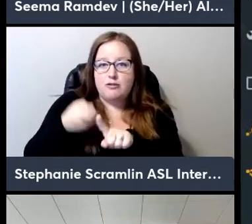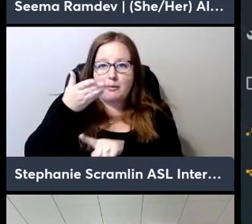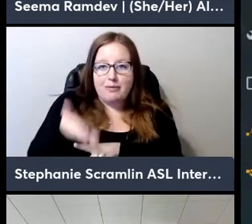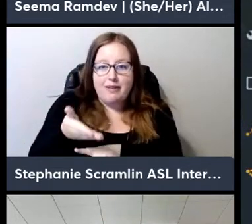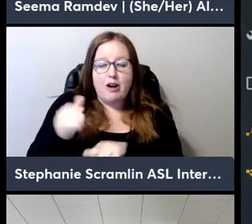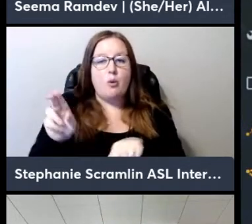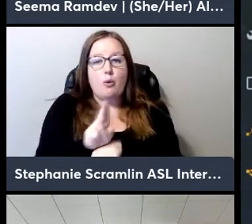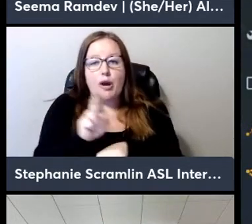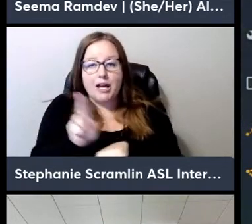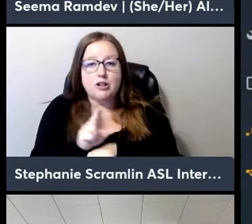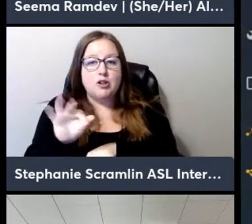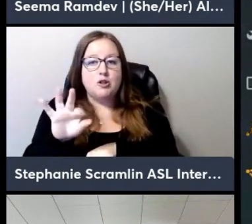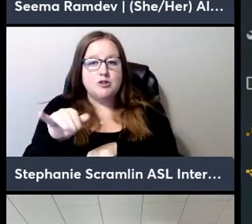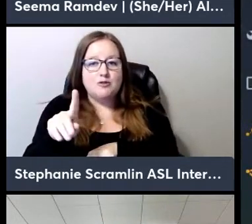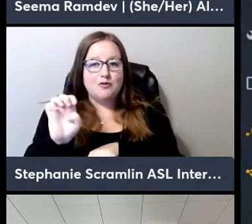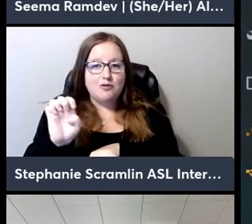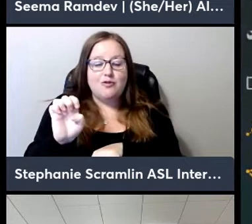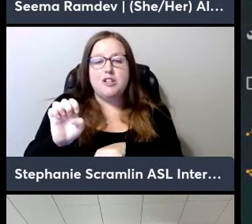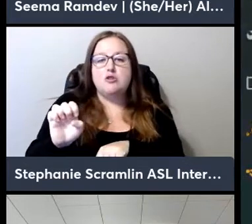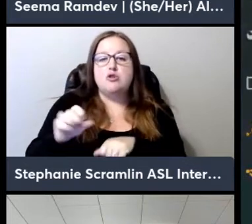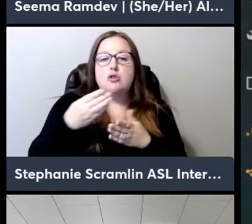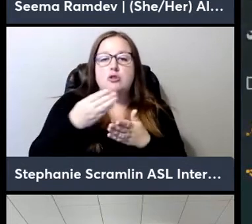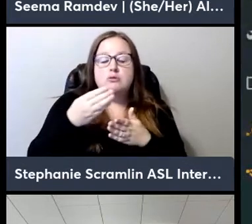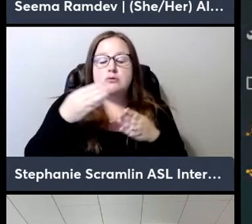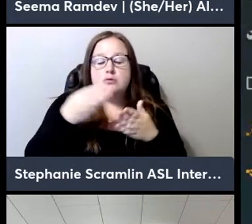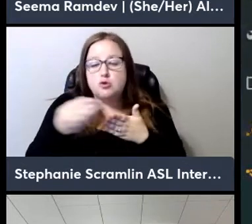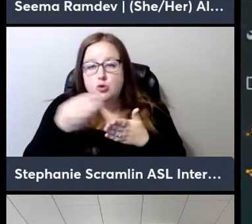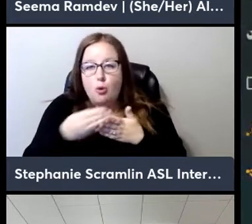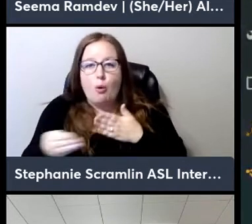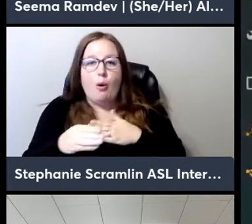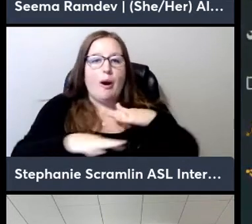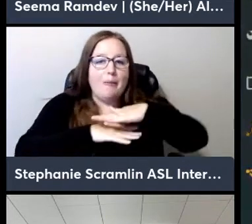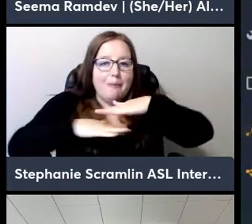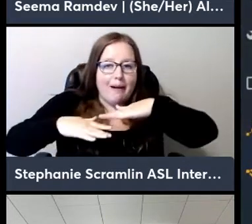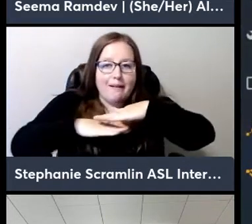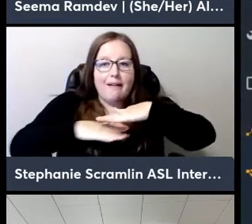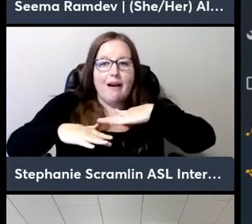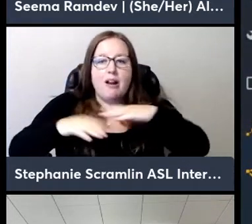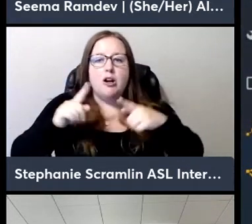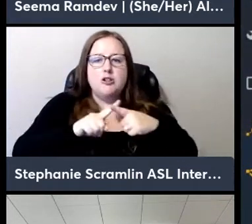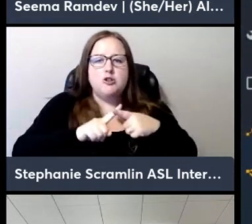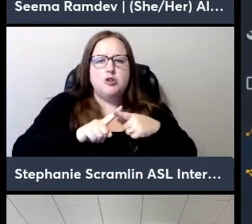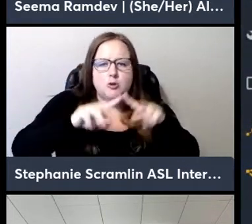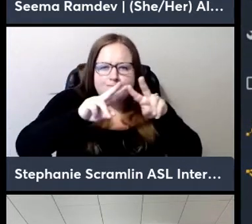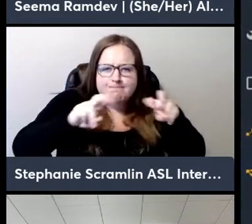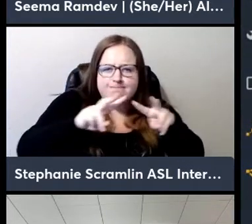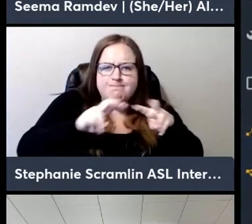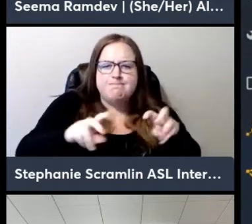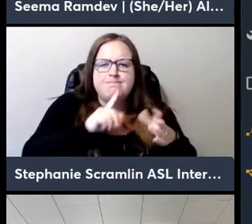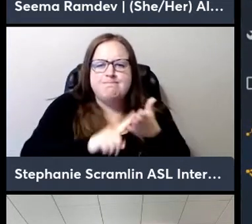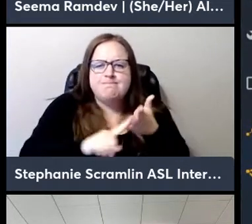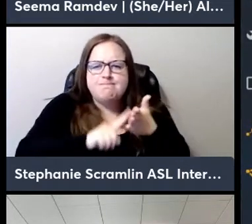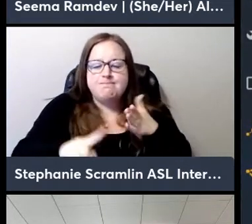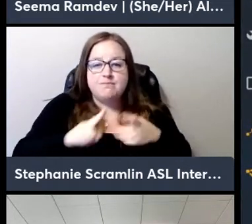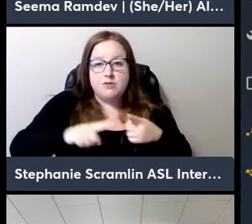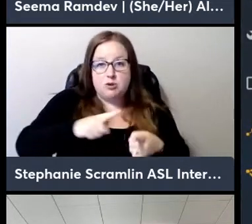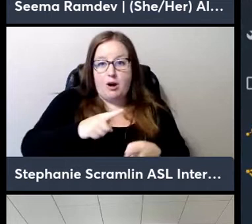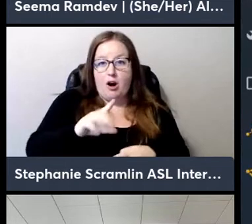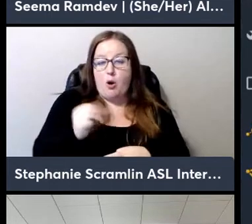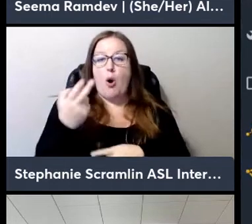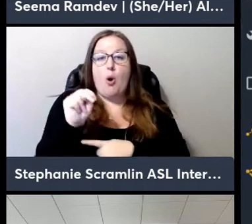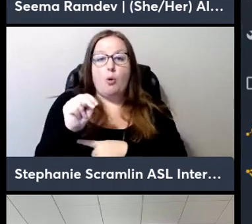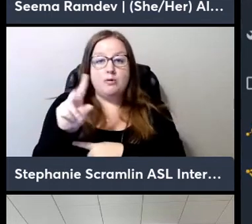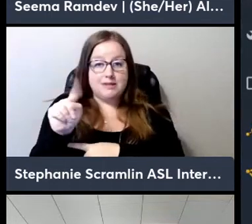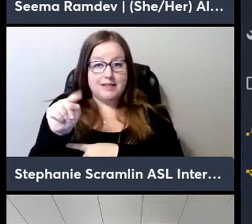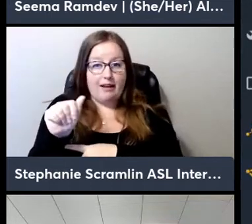feature stores, metadata, and search to be able to dig deeper and dive deeper into our own data. That's